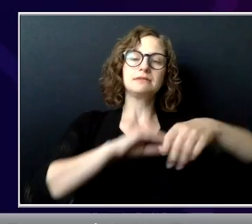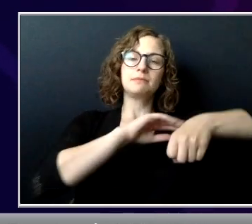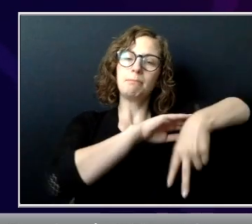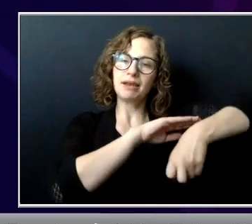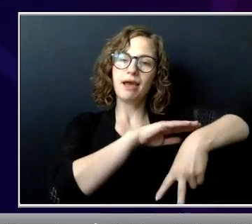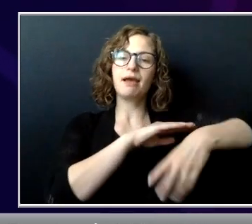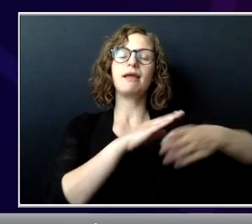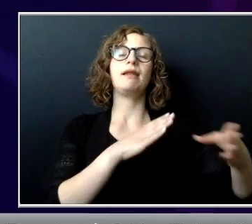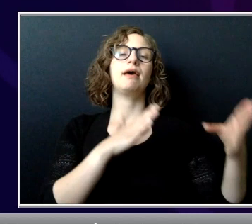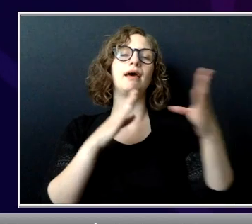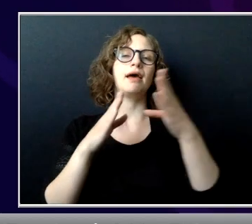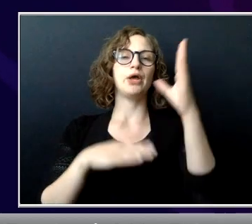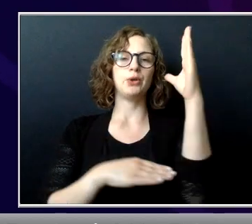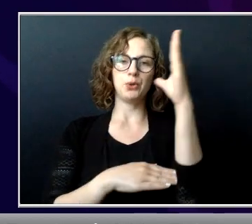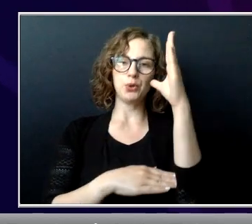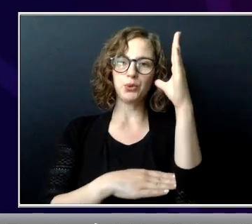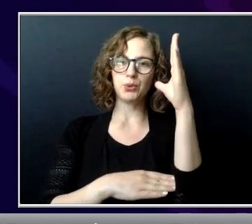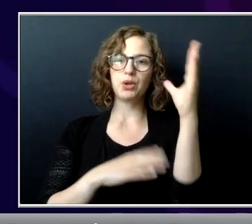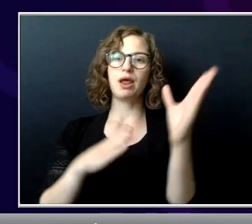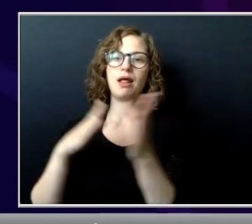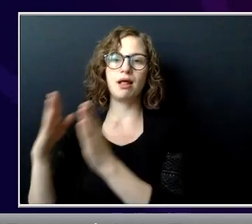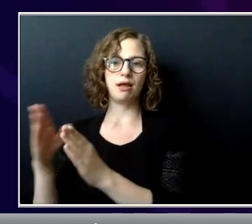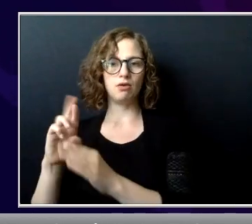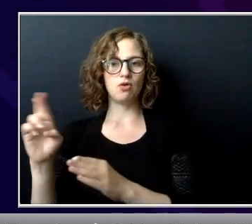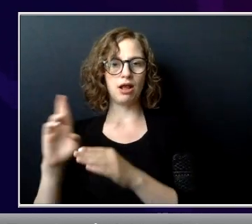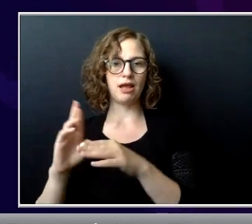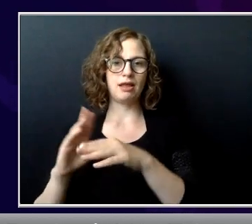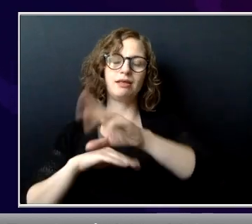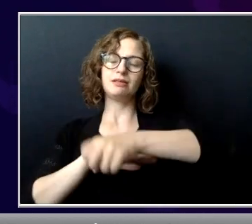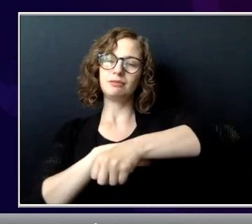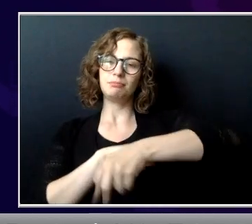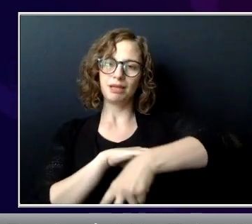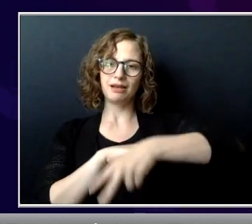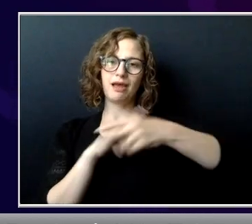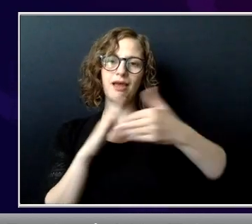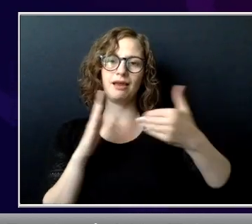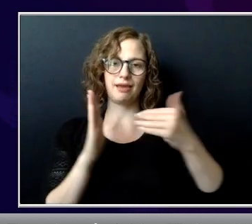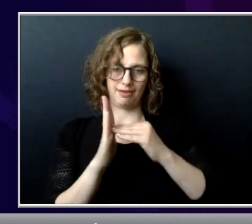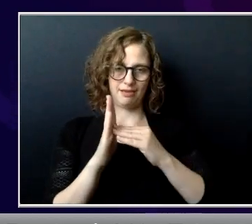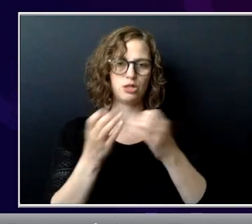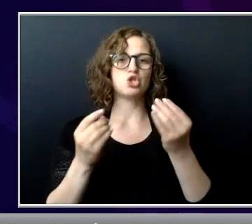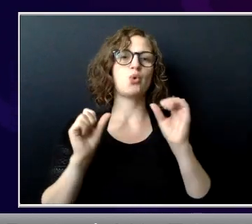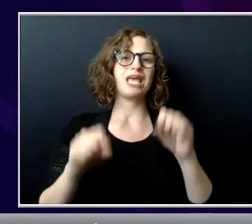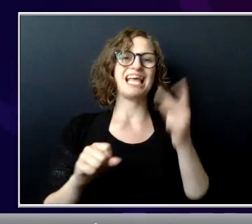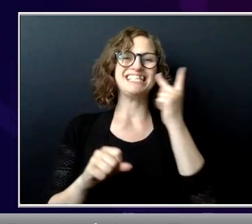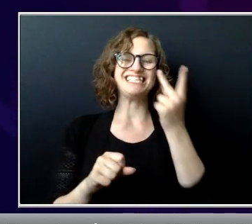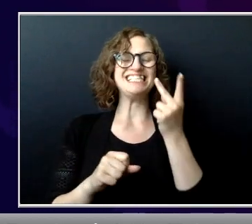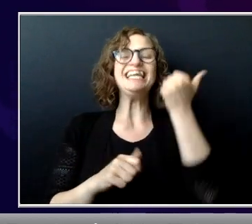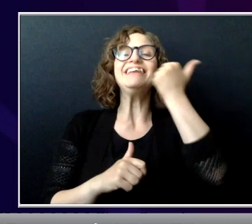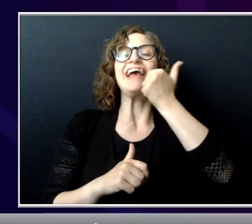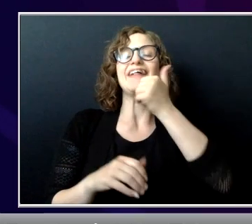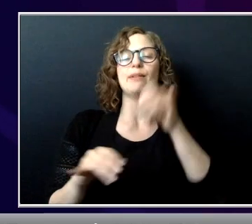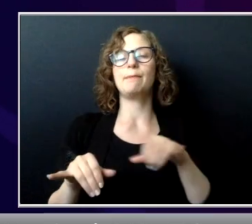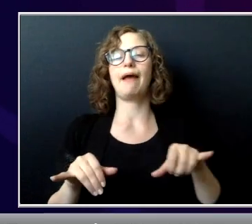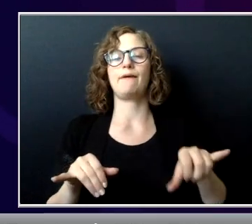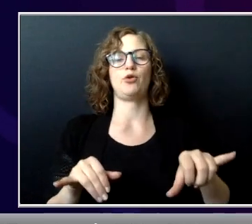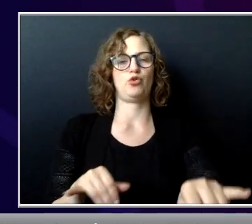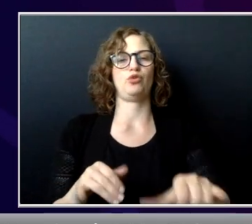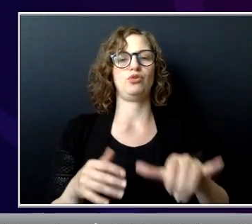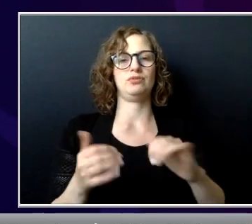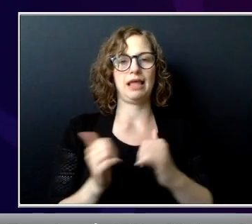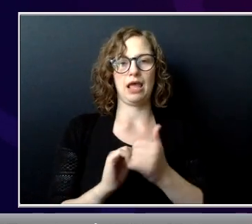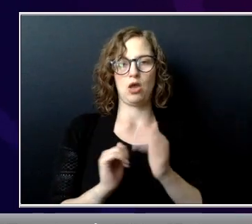right is the next midnight. And so it's a way that we can see patterns through the day of how blood sugars tend to go for people. And so